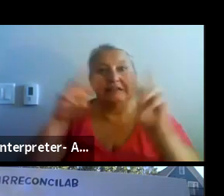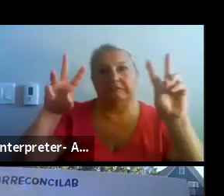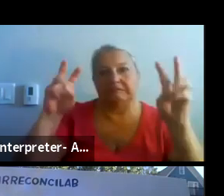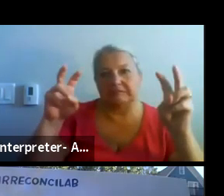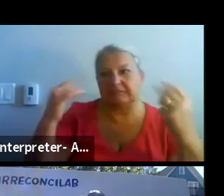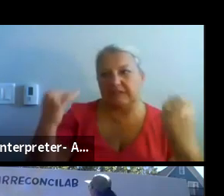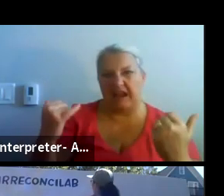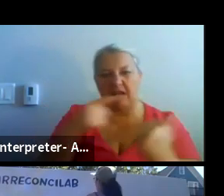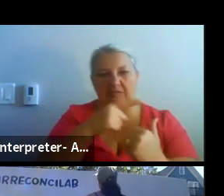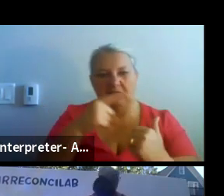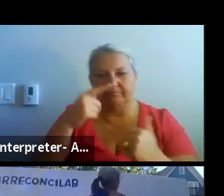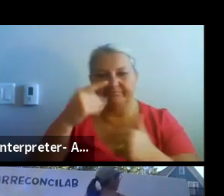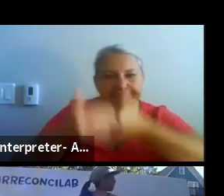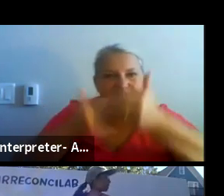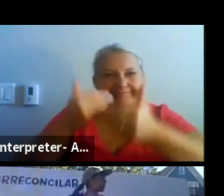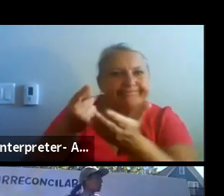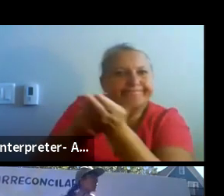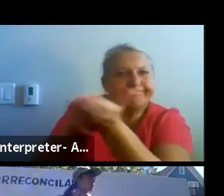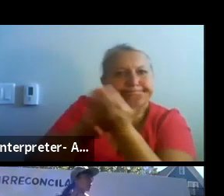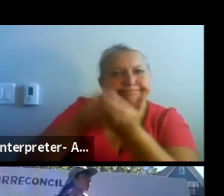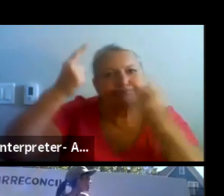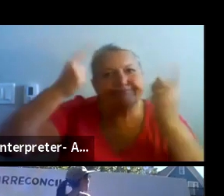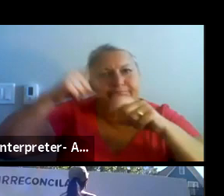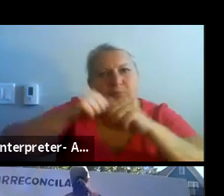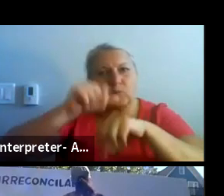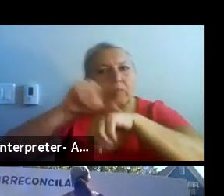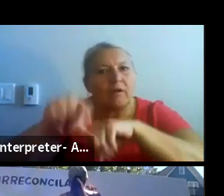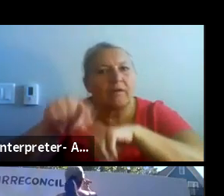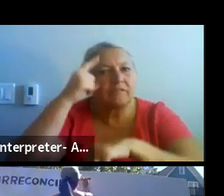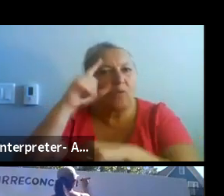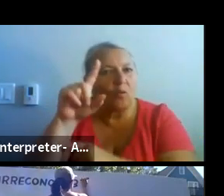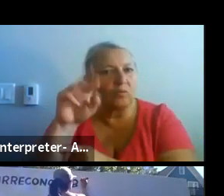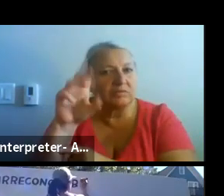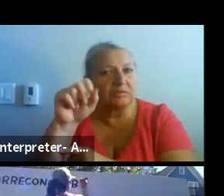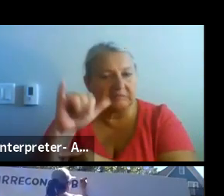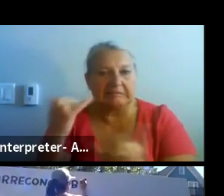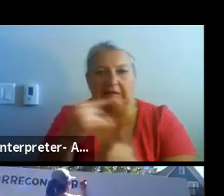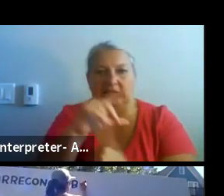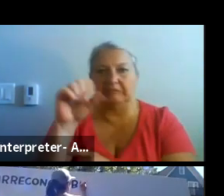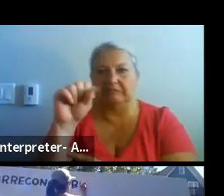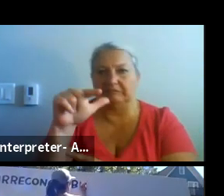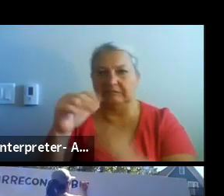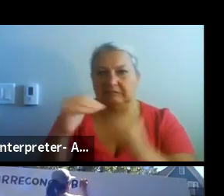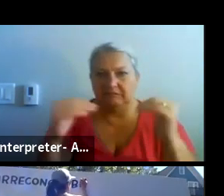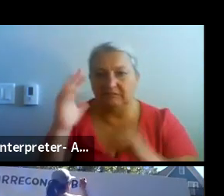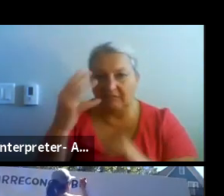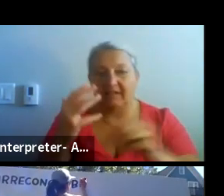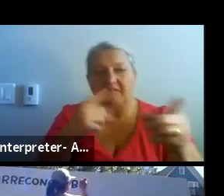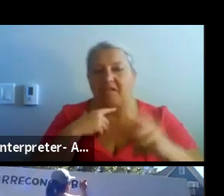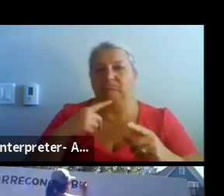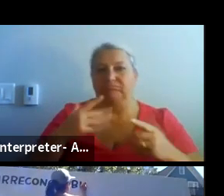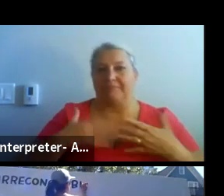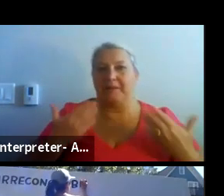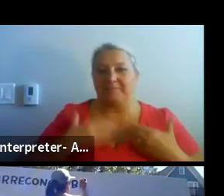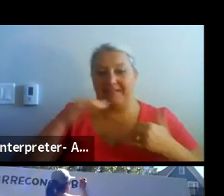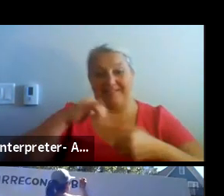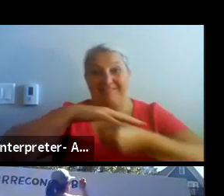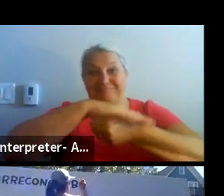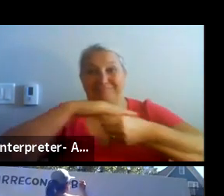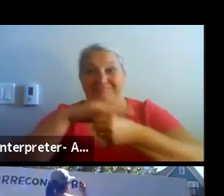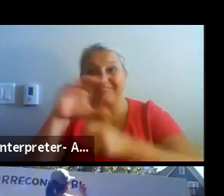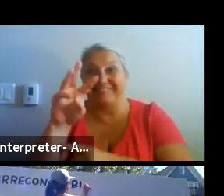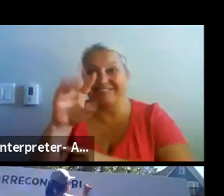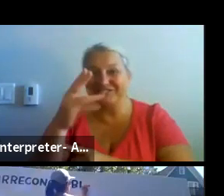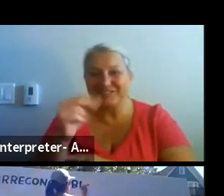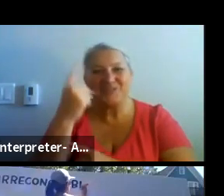negotiations. Very grateful and thankful to live here. The Cowichan, also known as the Warm Lands, never far from